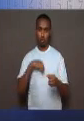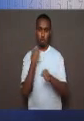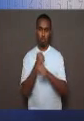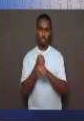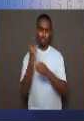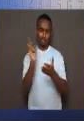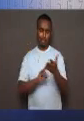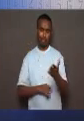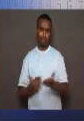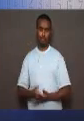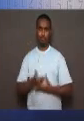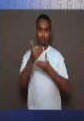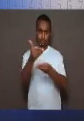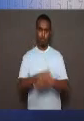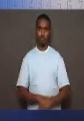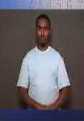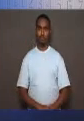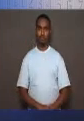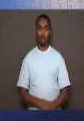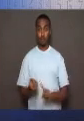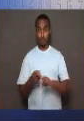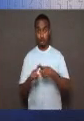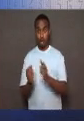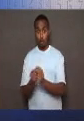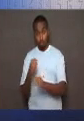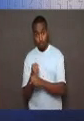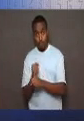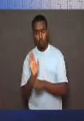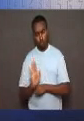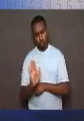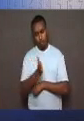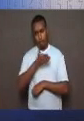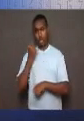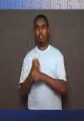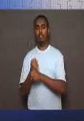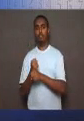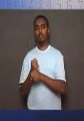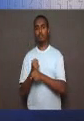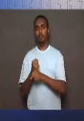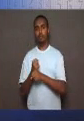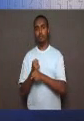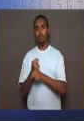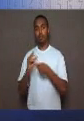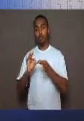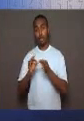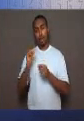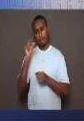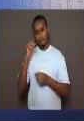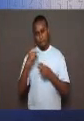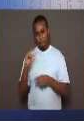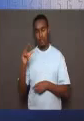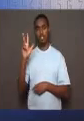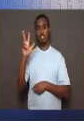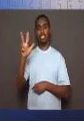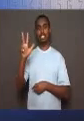occupations. Working with a partner, do your best to define at least 3 of